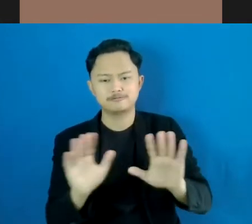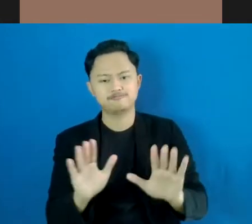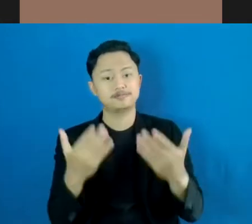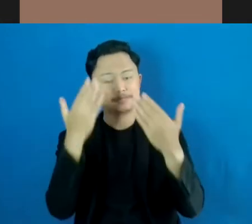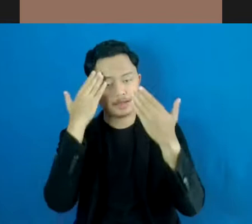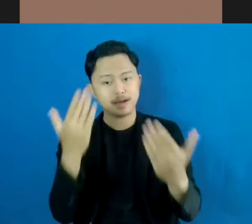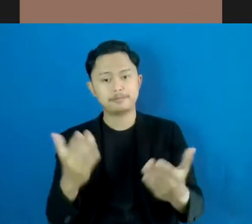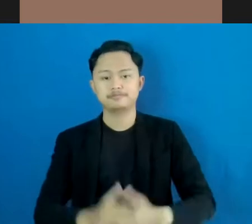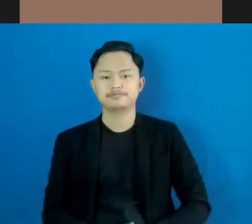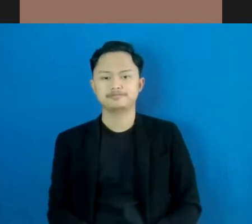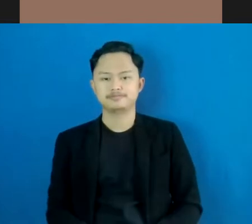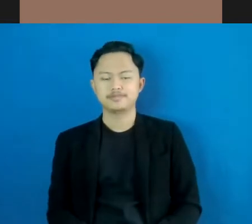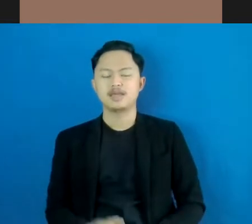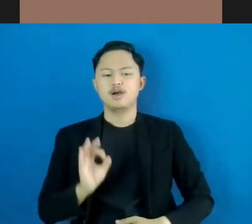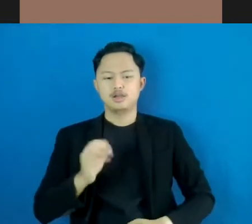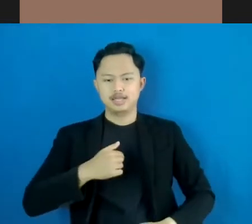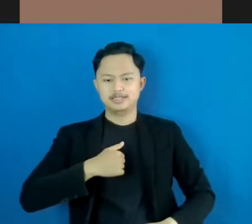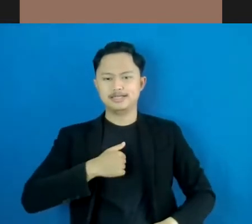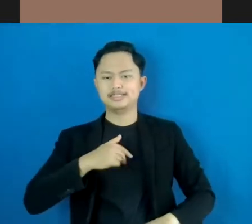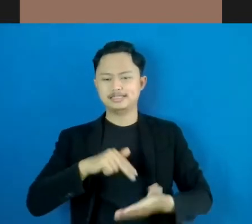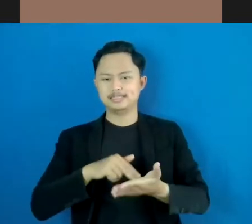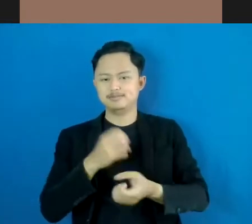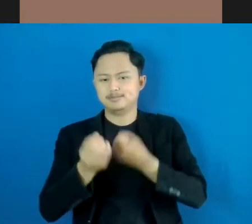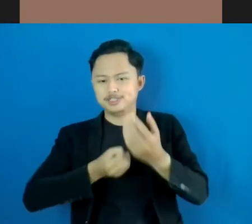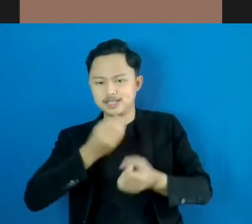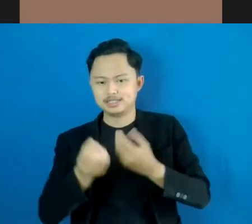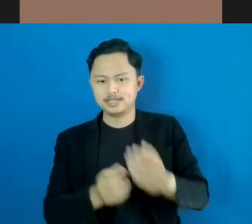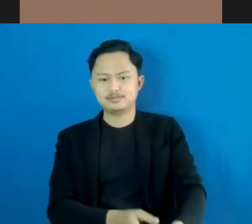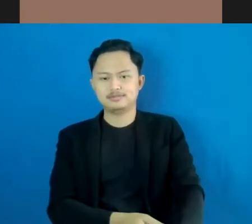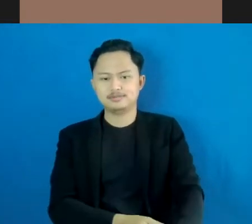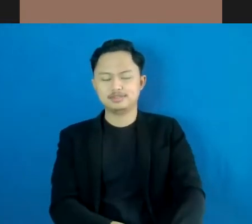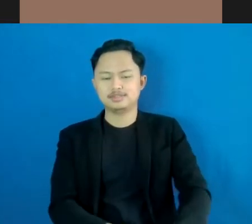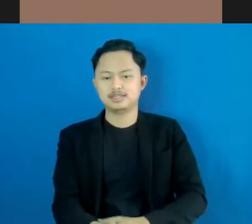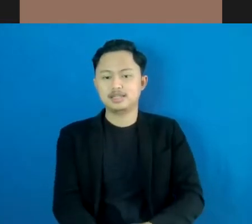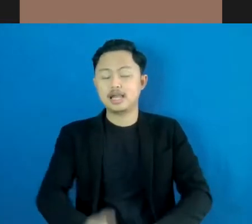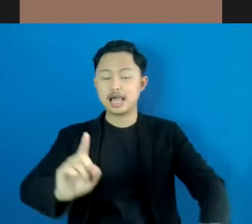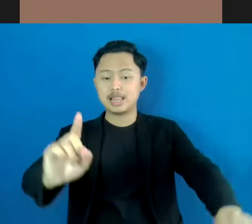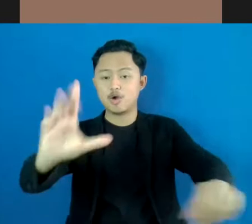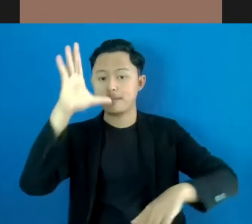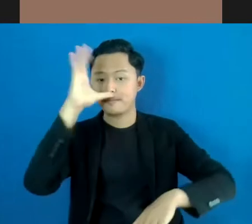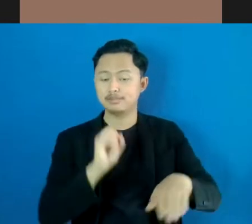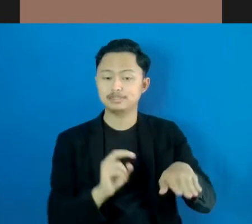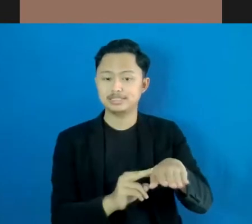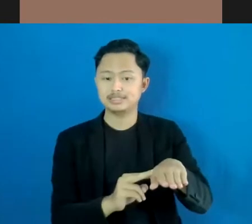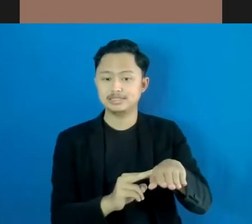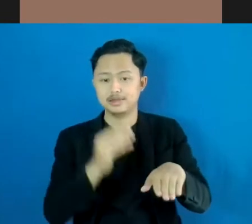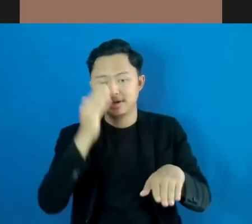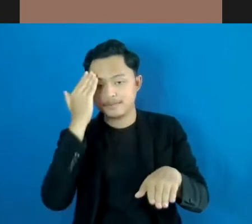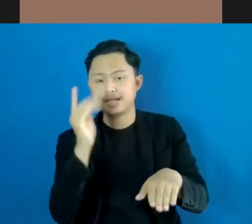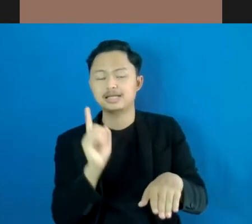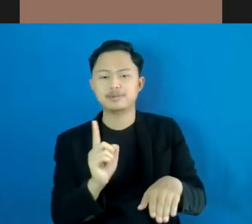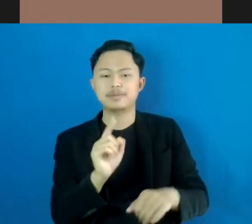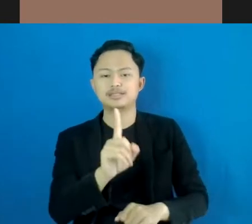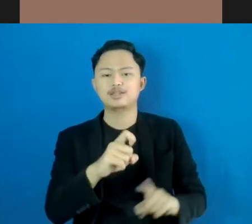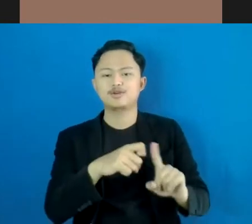I'll explain you. If I go for nighttime charging, first of all, my per kilowatt hour